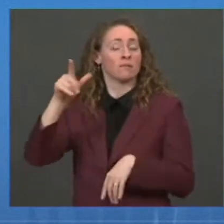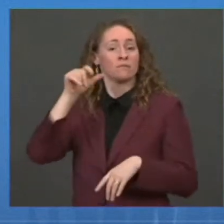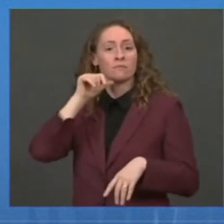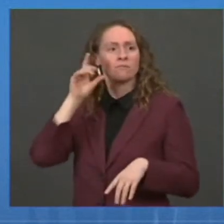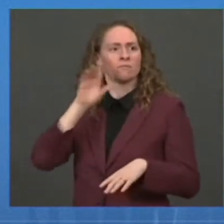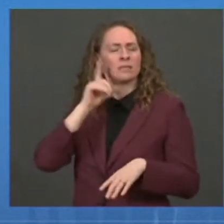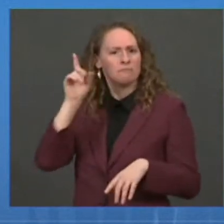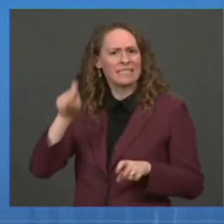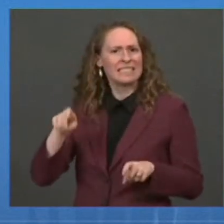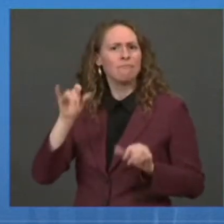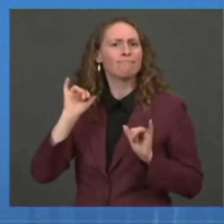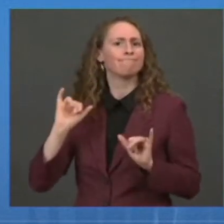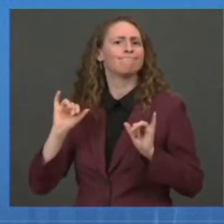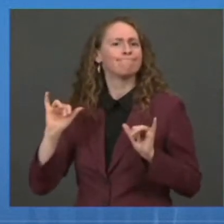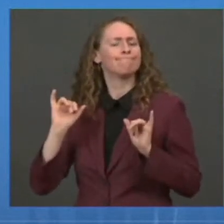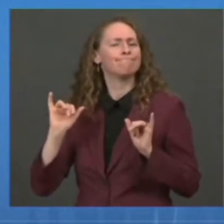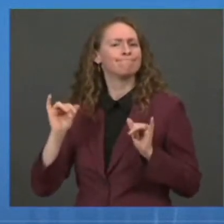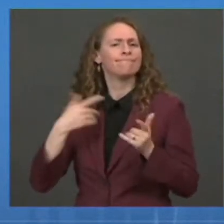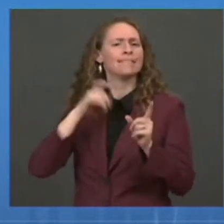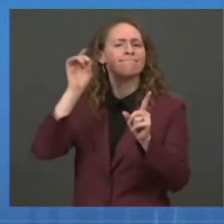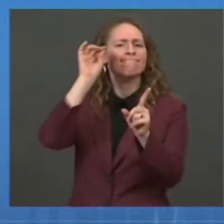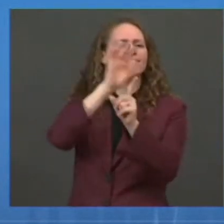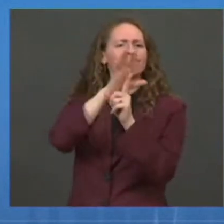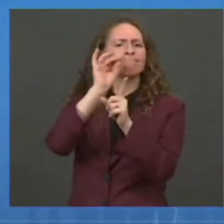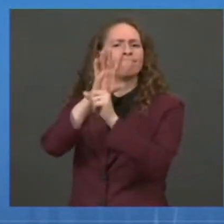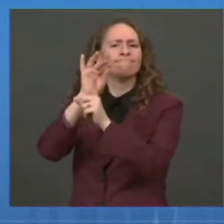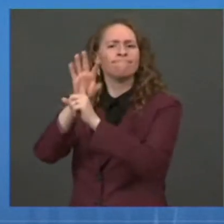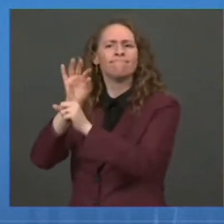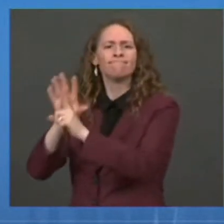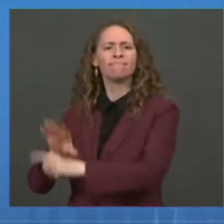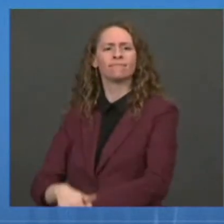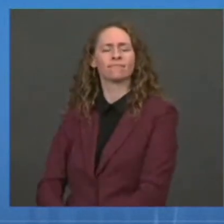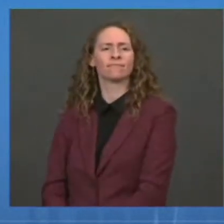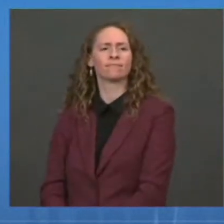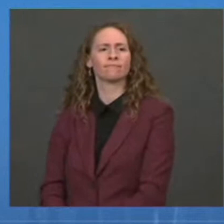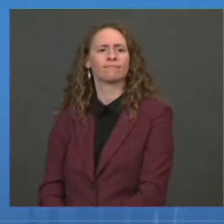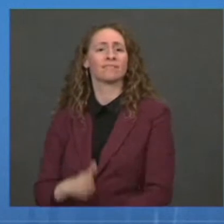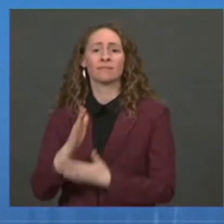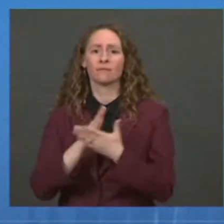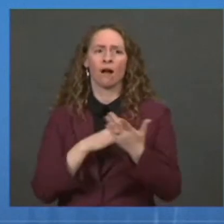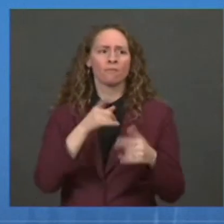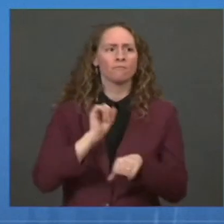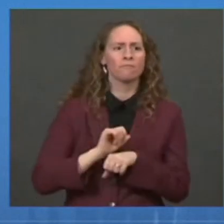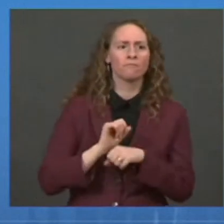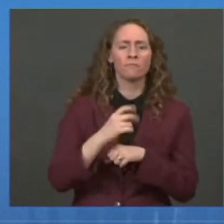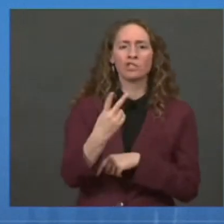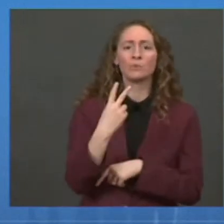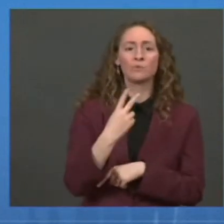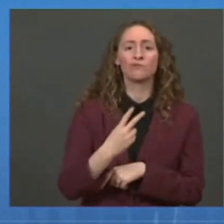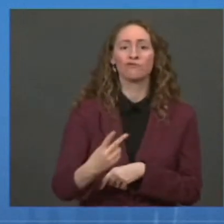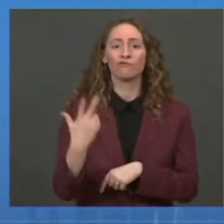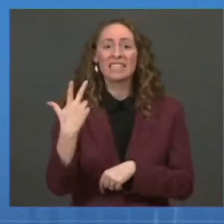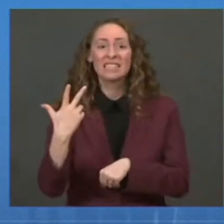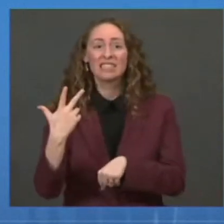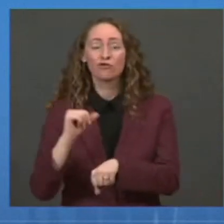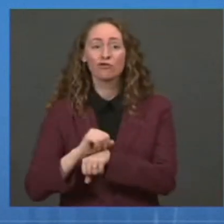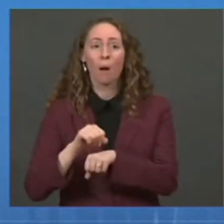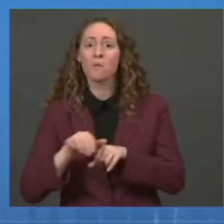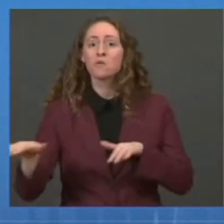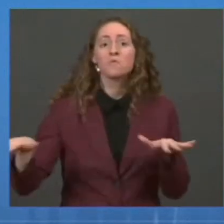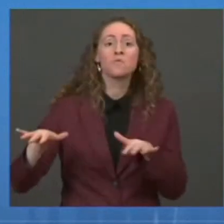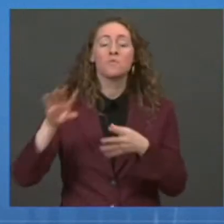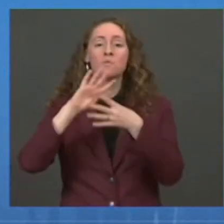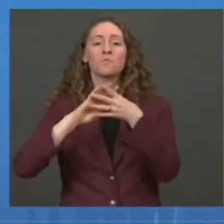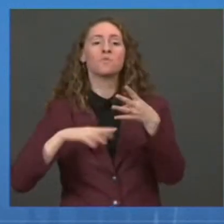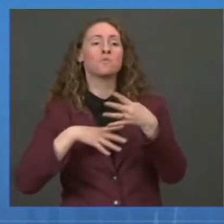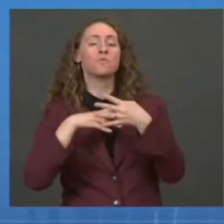the time to get boosted. And that's why we're working to meet Americans right where they are, with information about booster shots and easy access to get